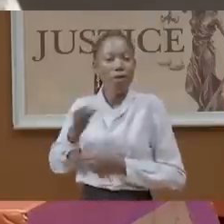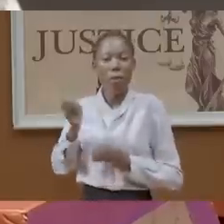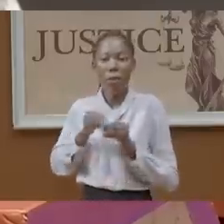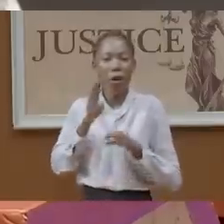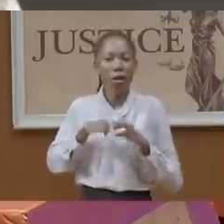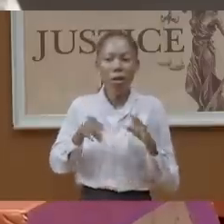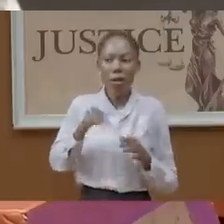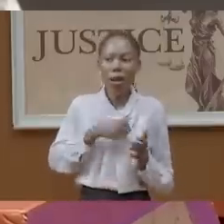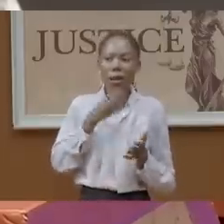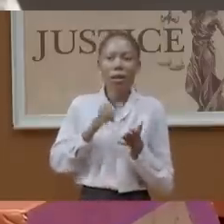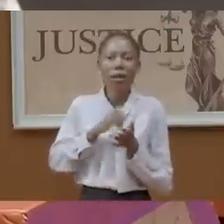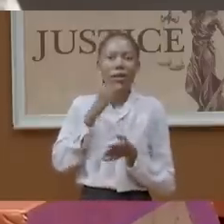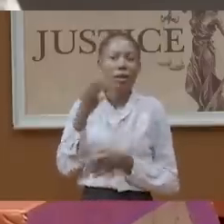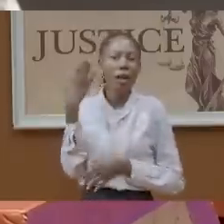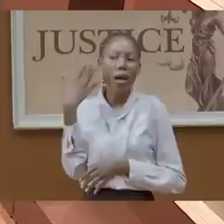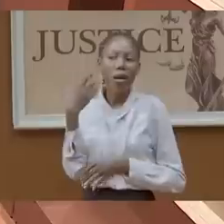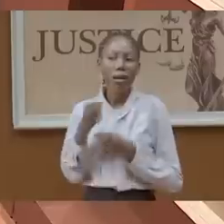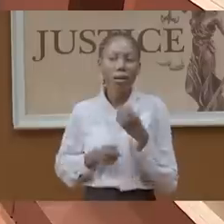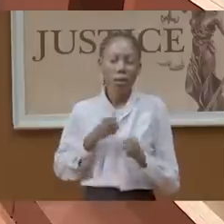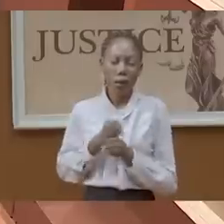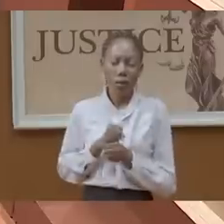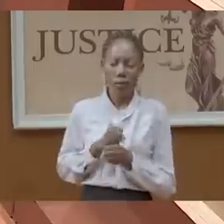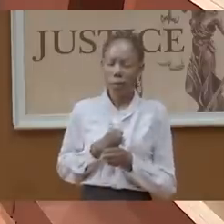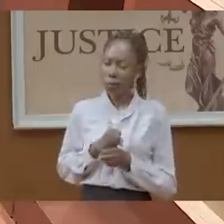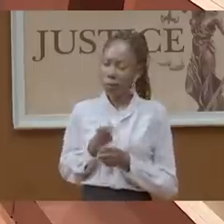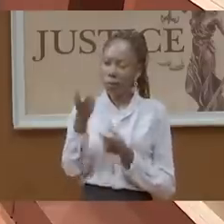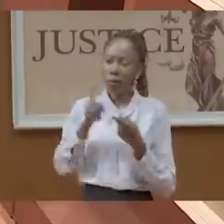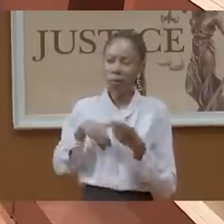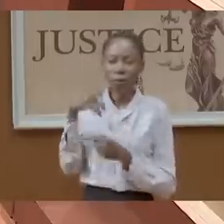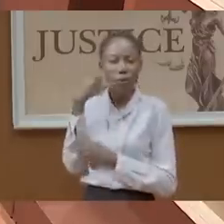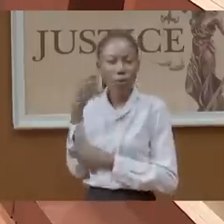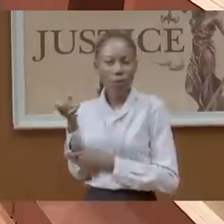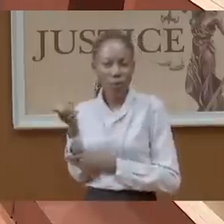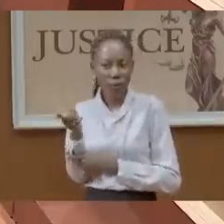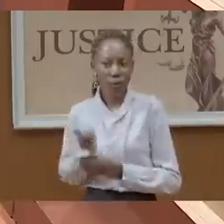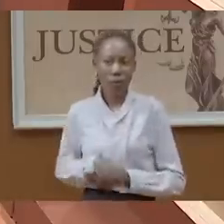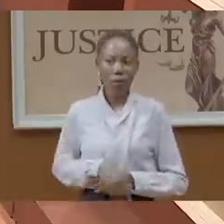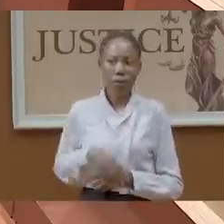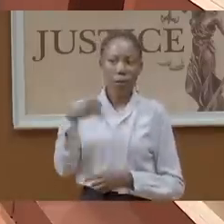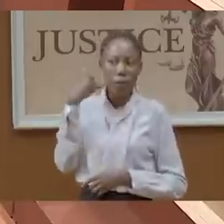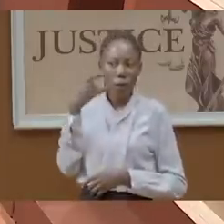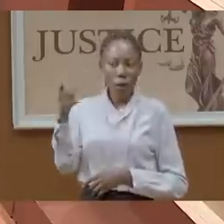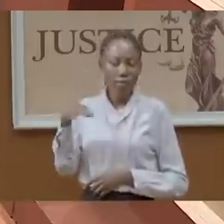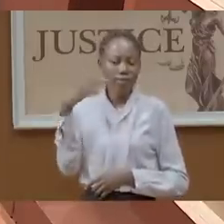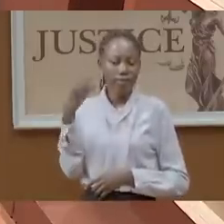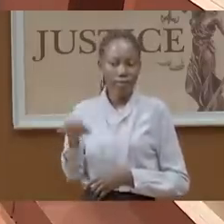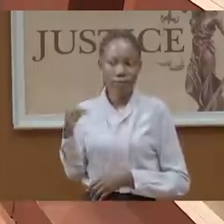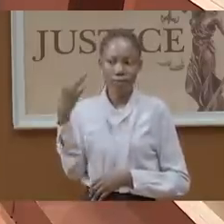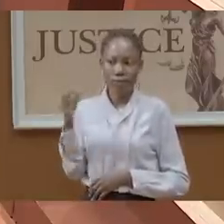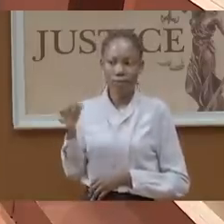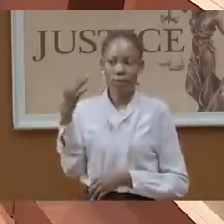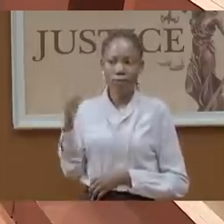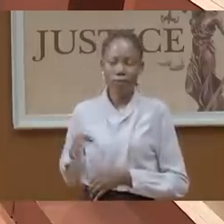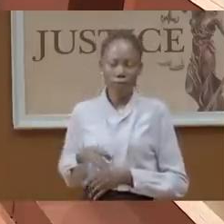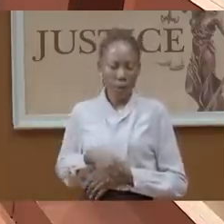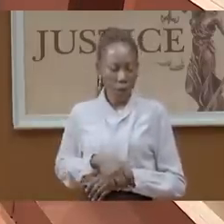last year. And before I knew it, I wanted to call him. When I wanted to, I was calling him, the phone was busy immediately. I now went back